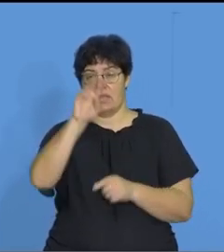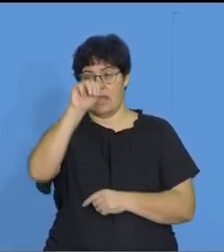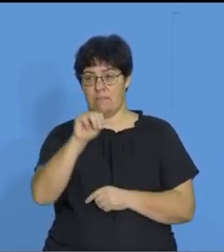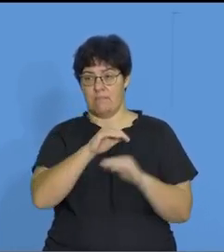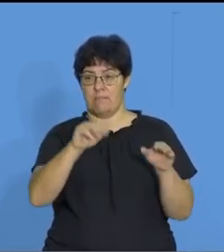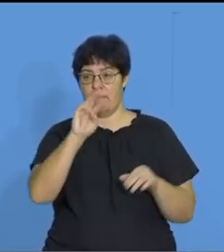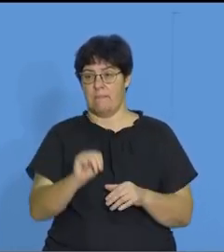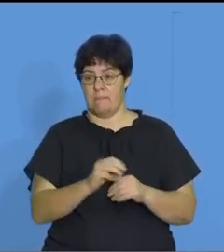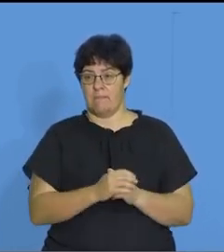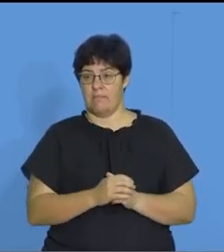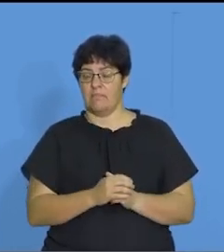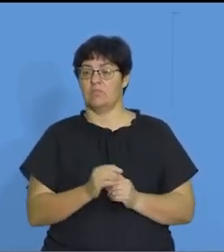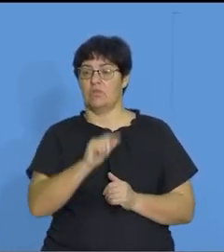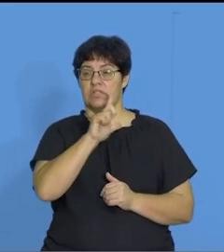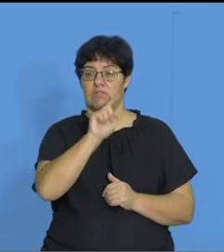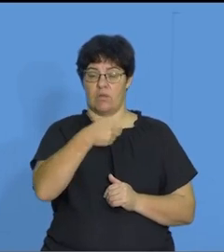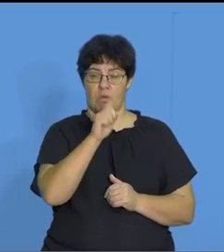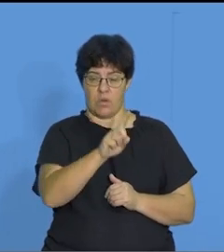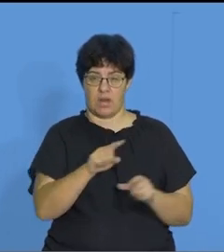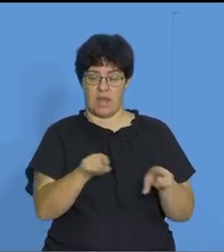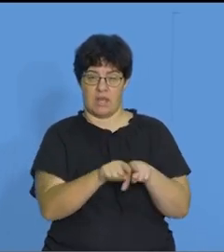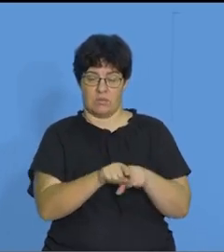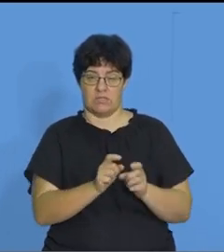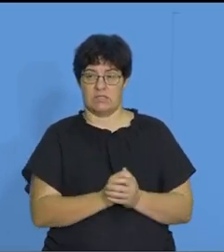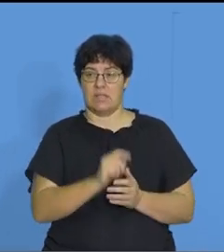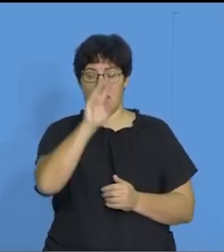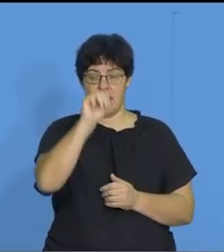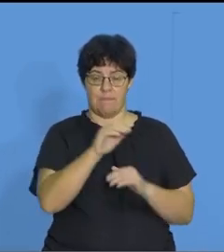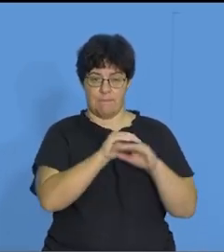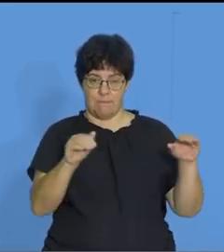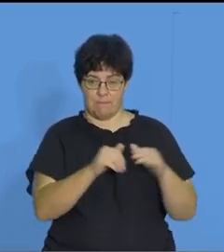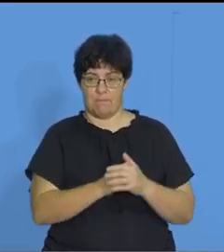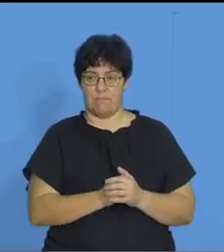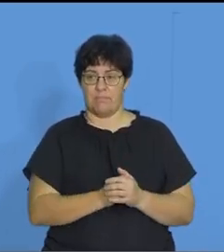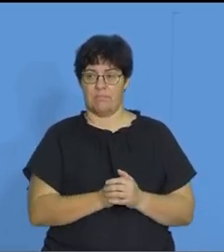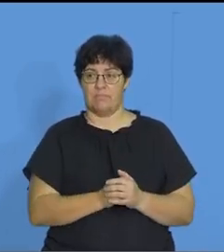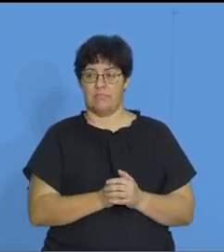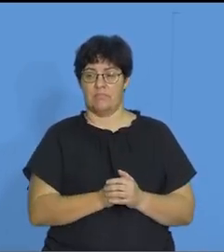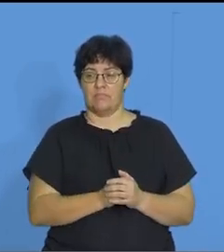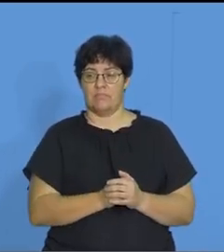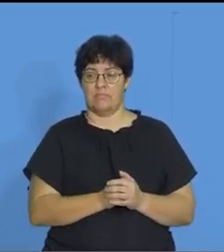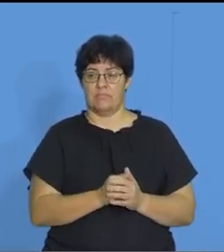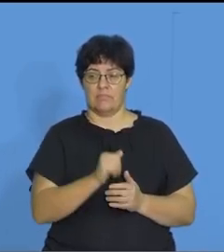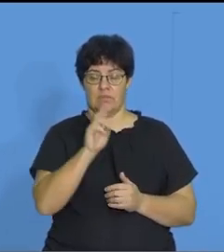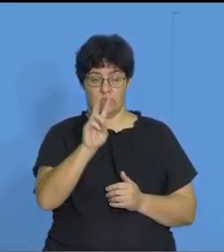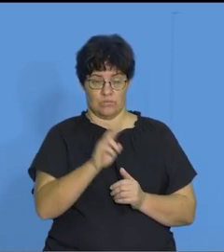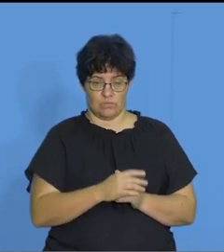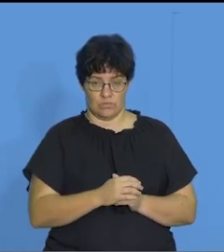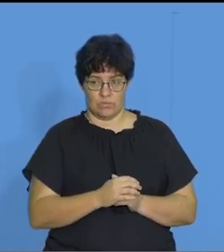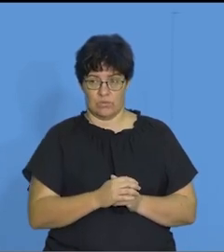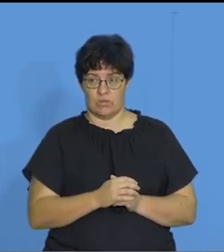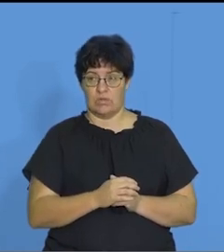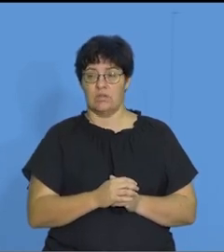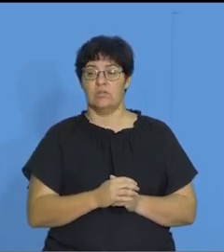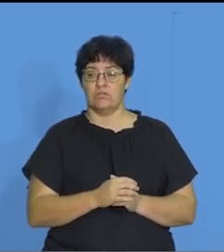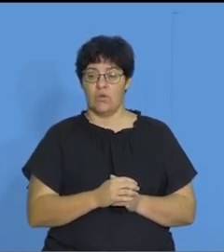over molar mass. We go back to that equation. So 7.1 is equals to the mass that we're looking for. Hydrogen is the mass